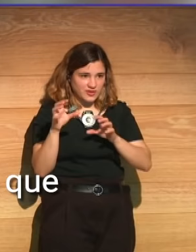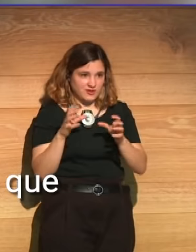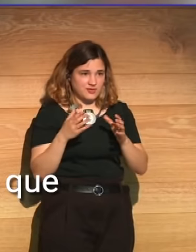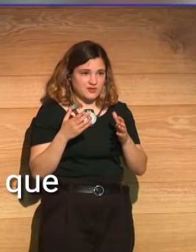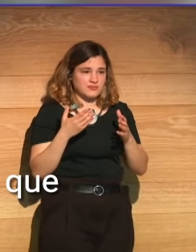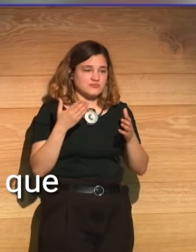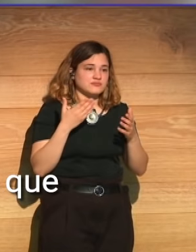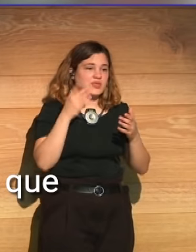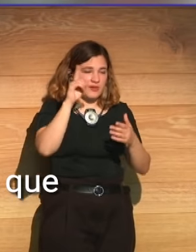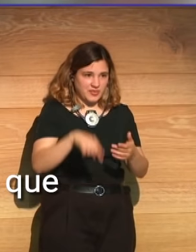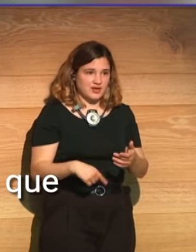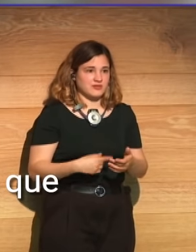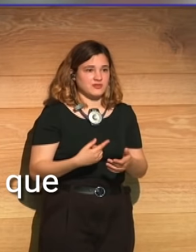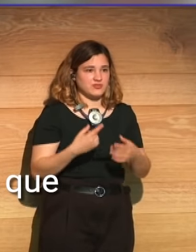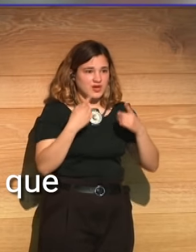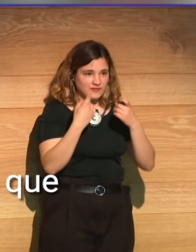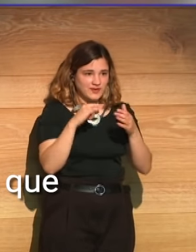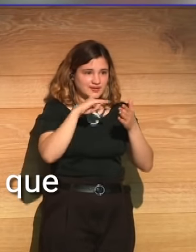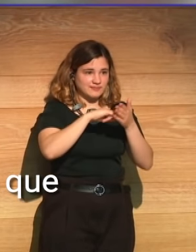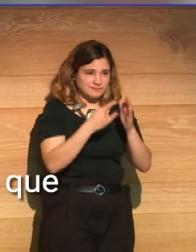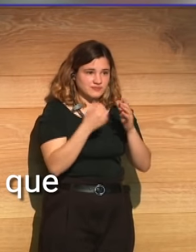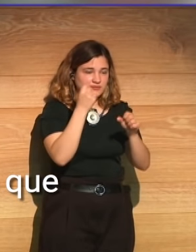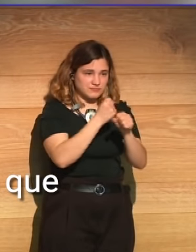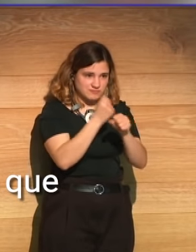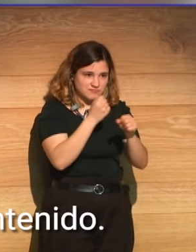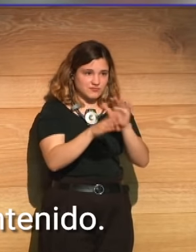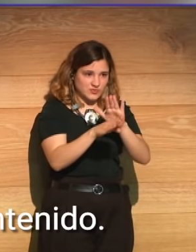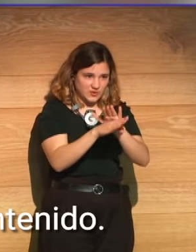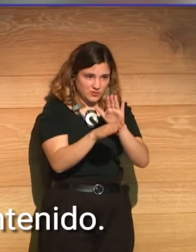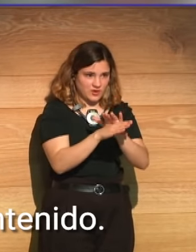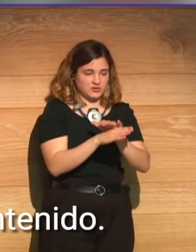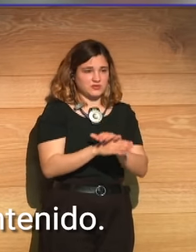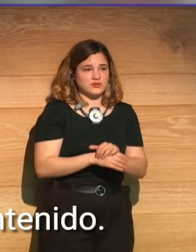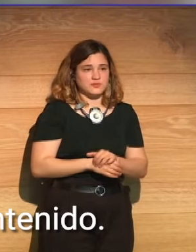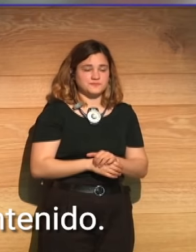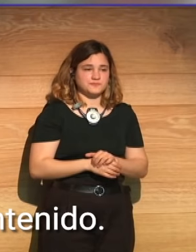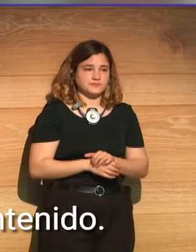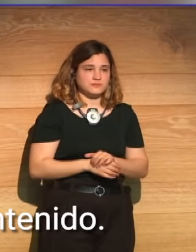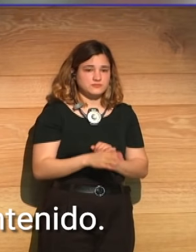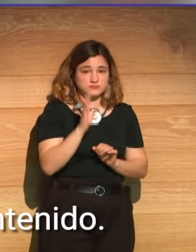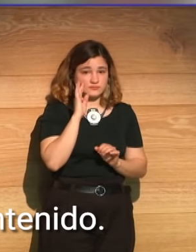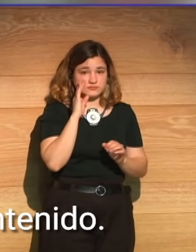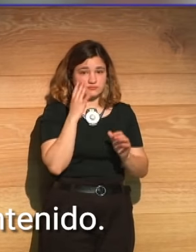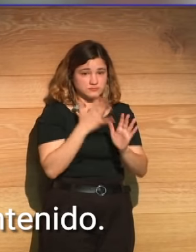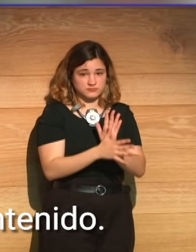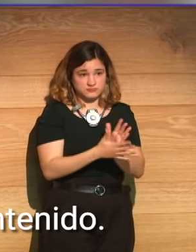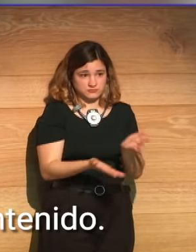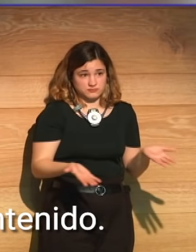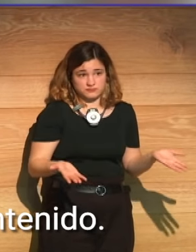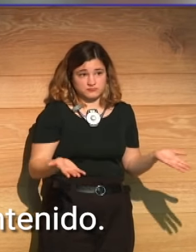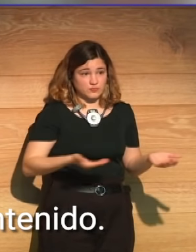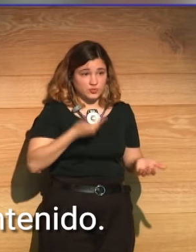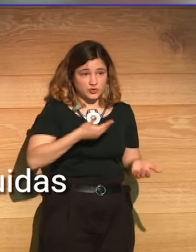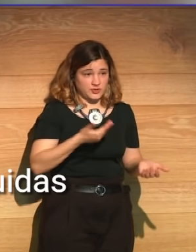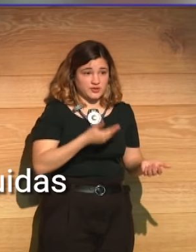what's so great about Profuturo's model, is what was mentioned before, the real investment in working with teachers, in looking